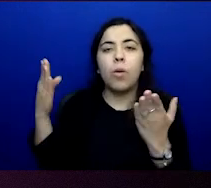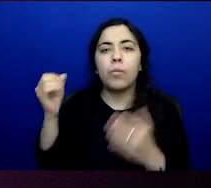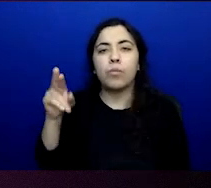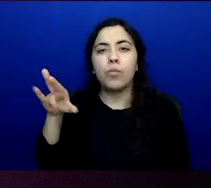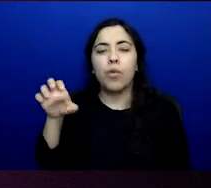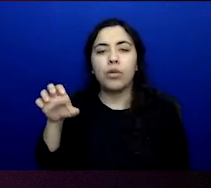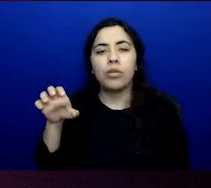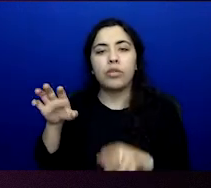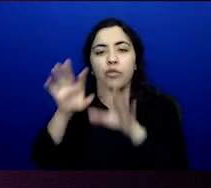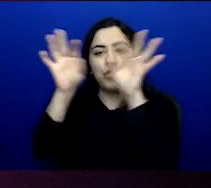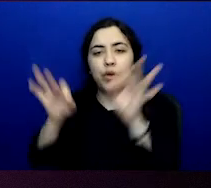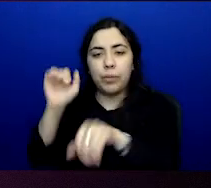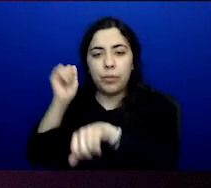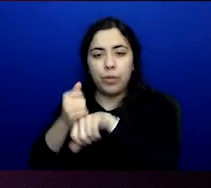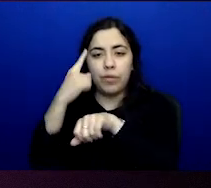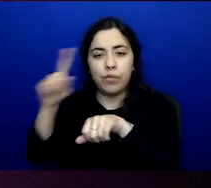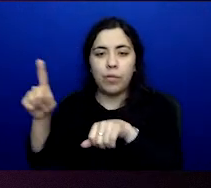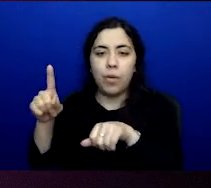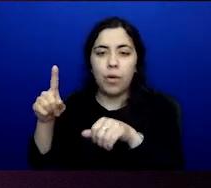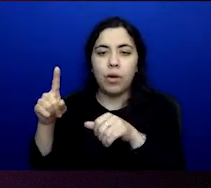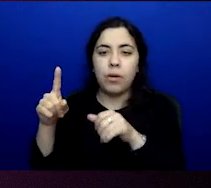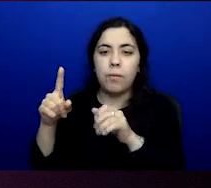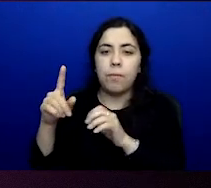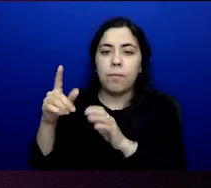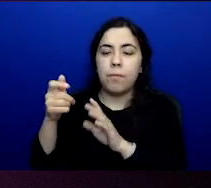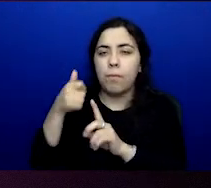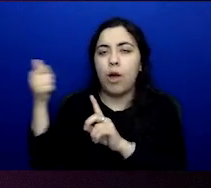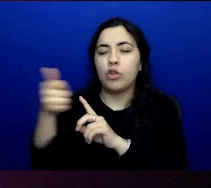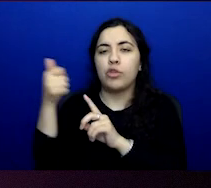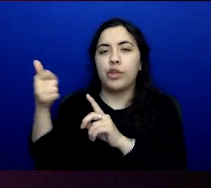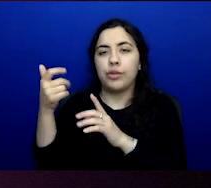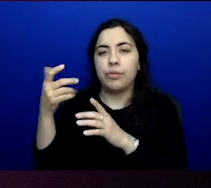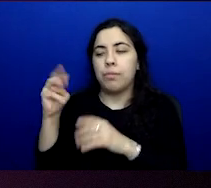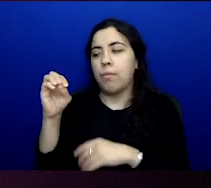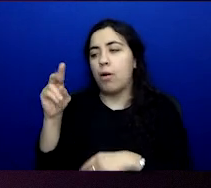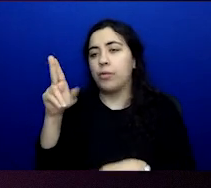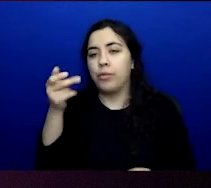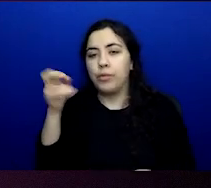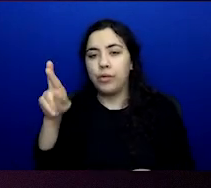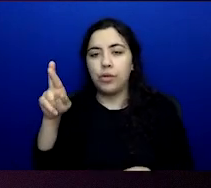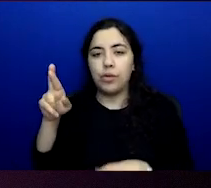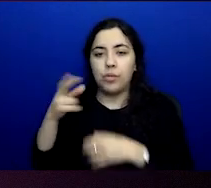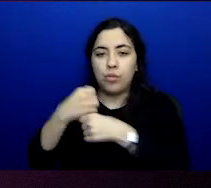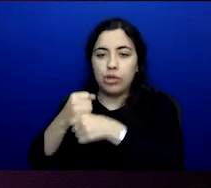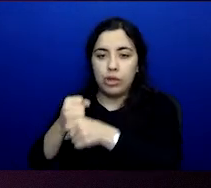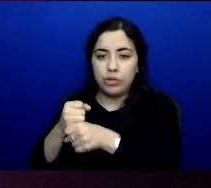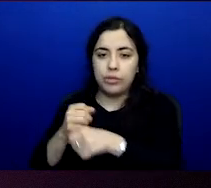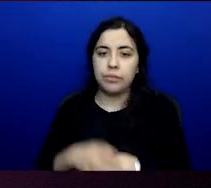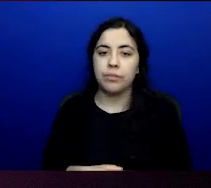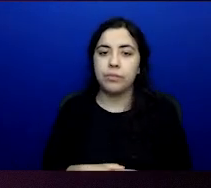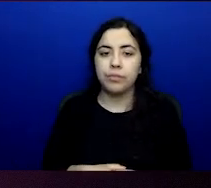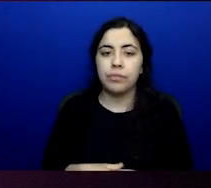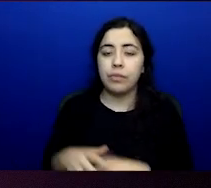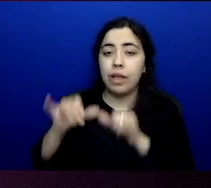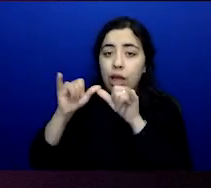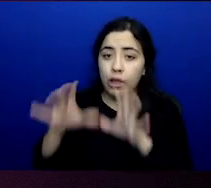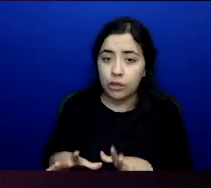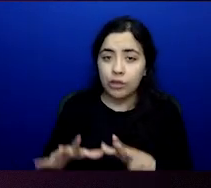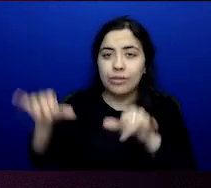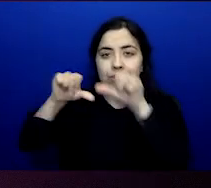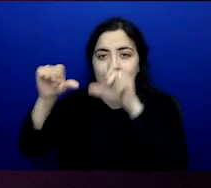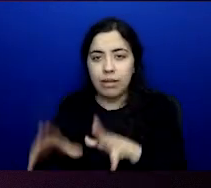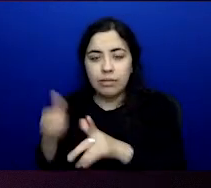science code for production. So currently, a lot of data engineers and scientists use Jupyter notebooks to develop their machine